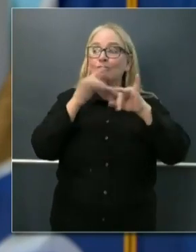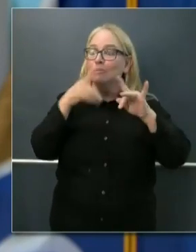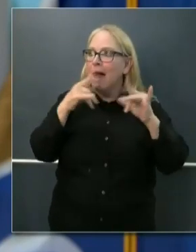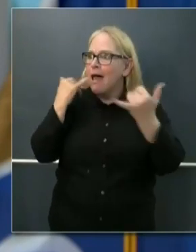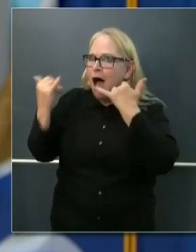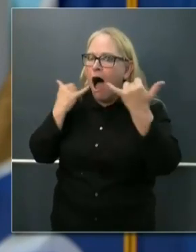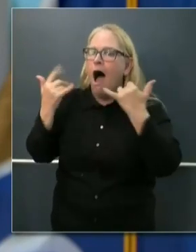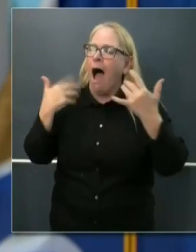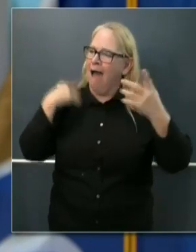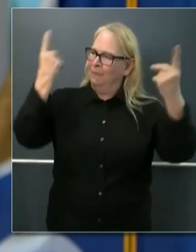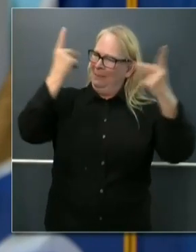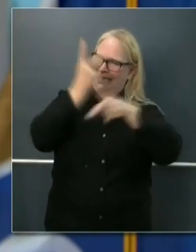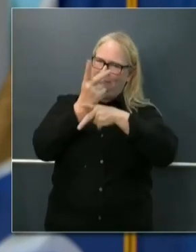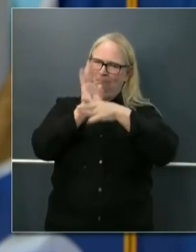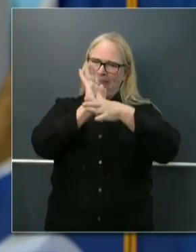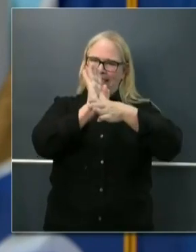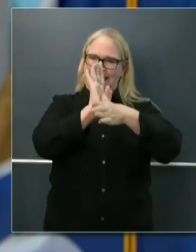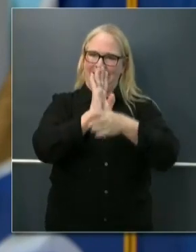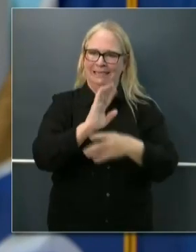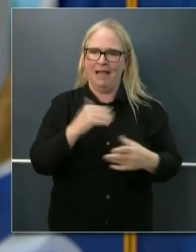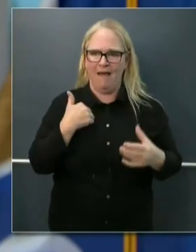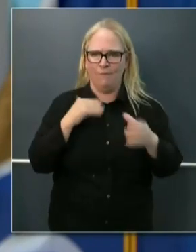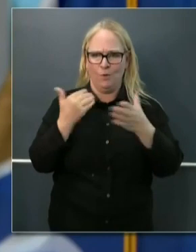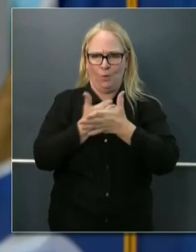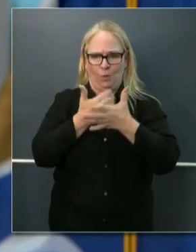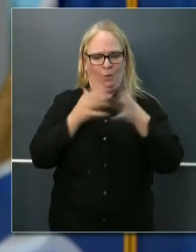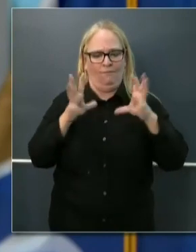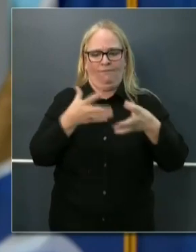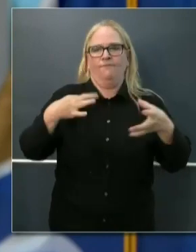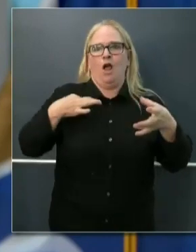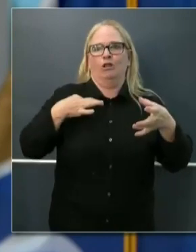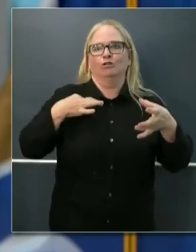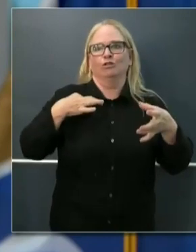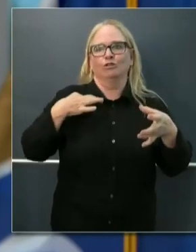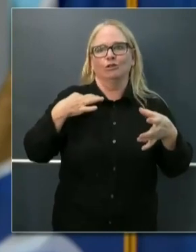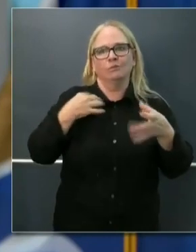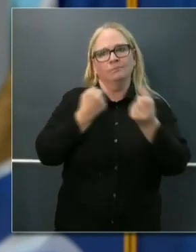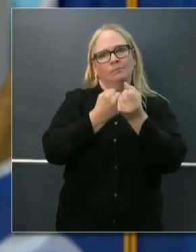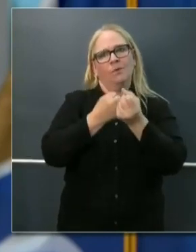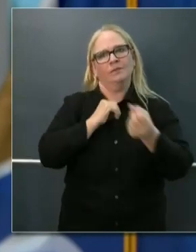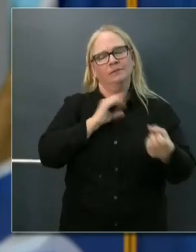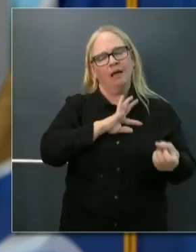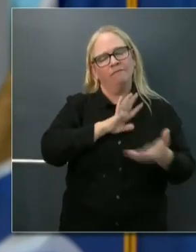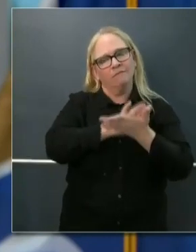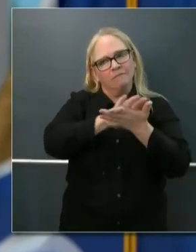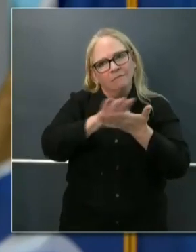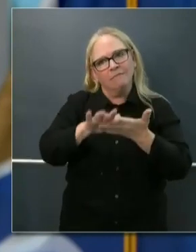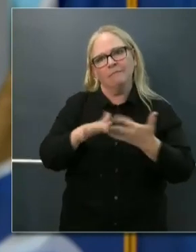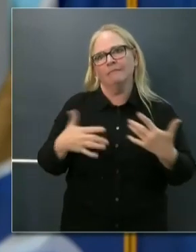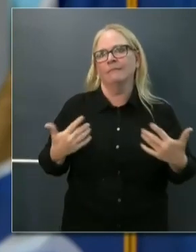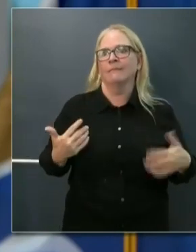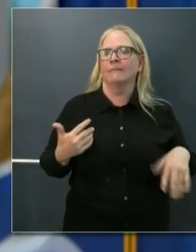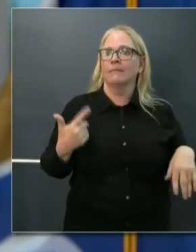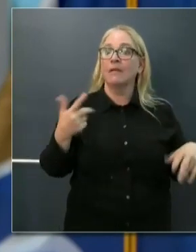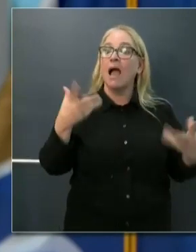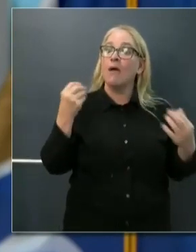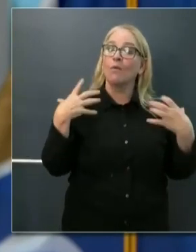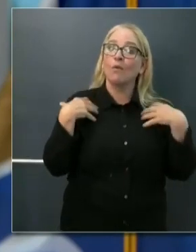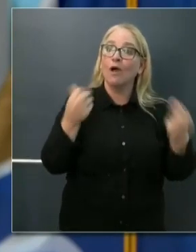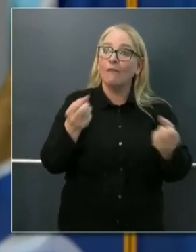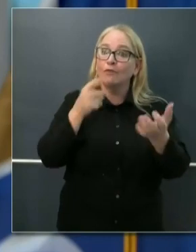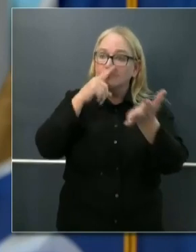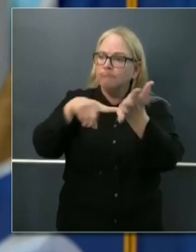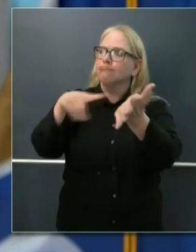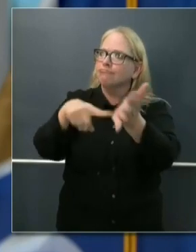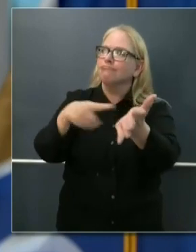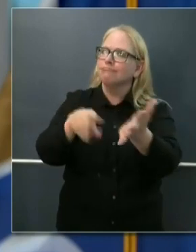this resource, this new army of volunteers and support staff to make sure we're doing wellness check-ins proactively and then